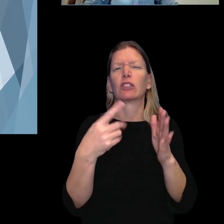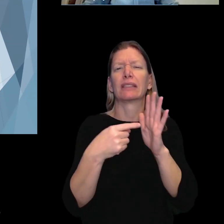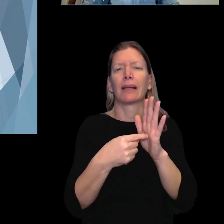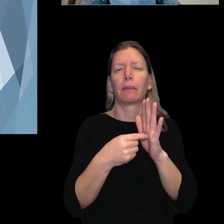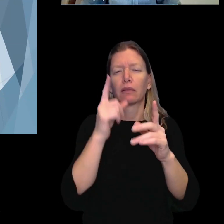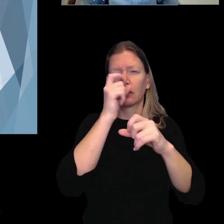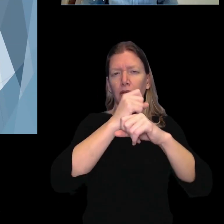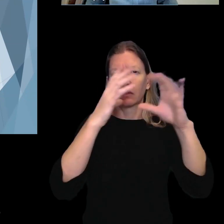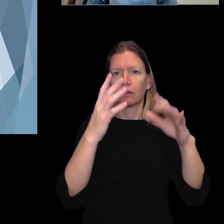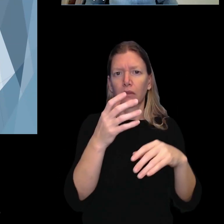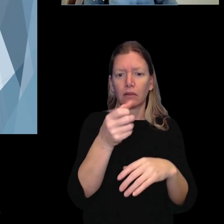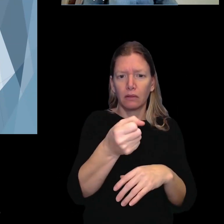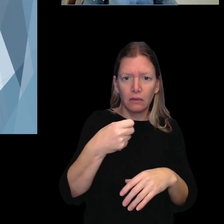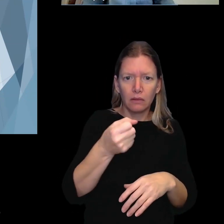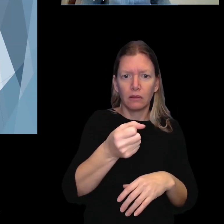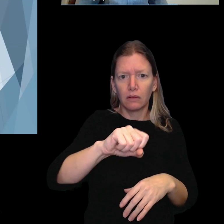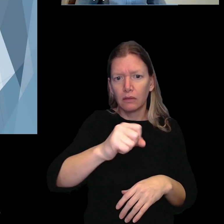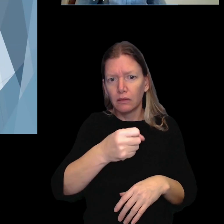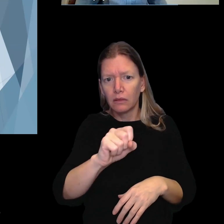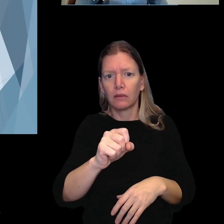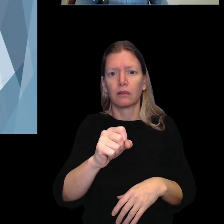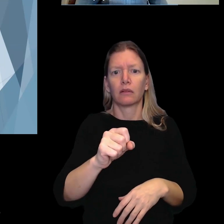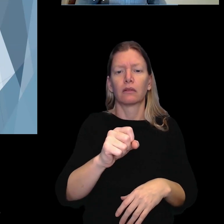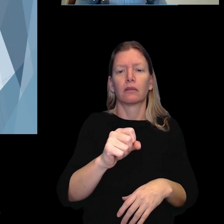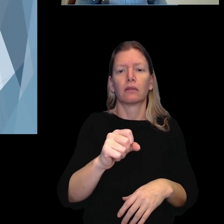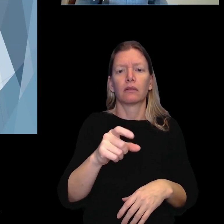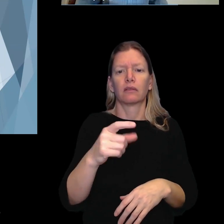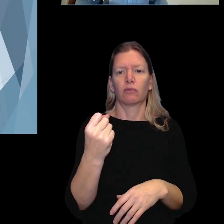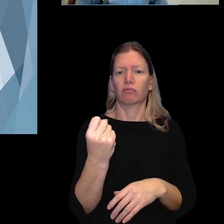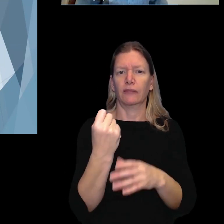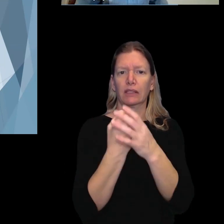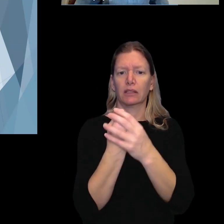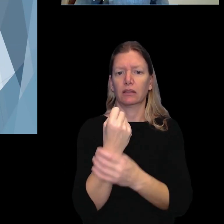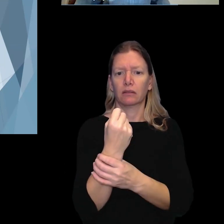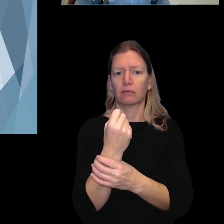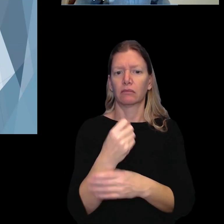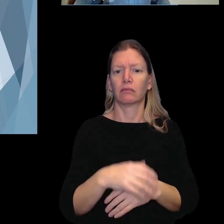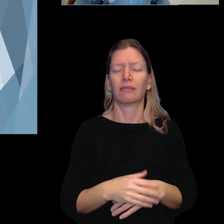So this is just a slide to give you some examples of hardware.